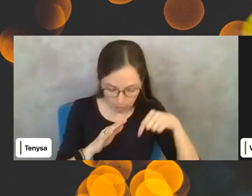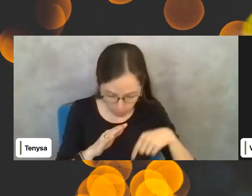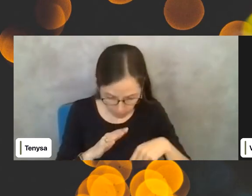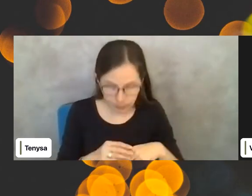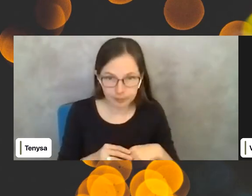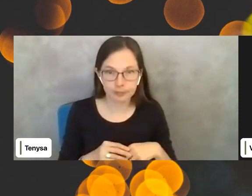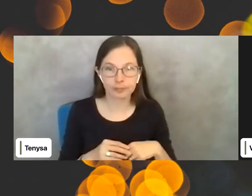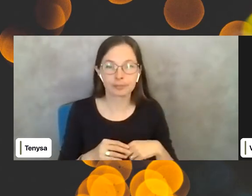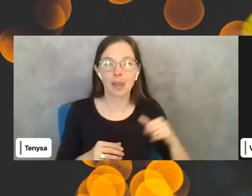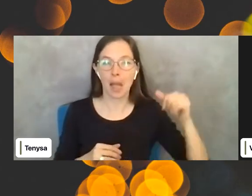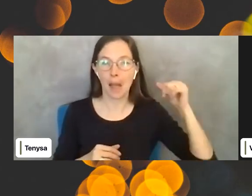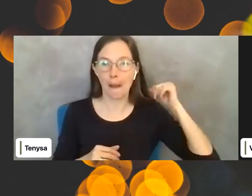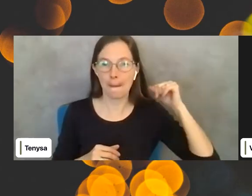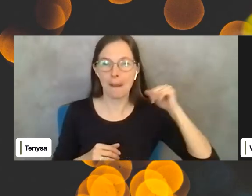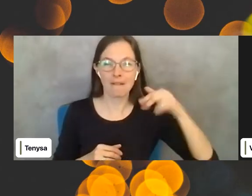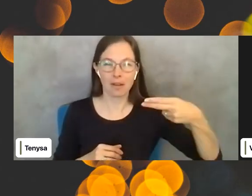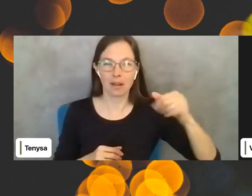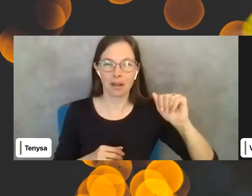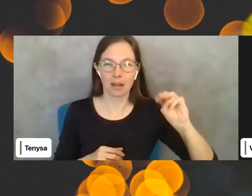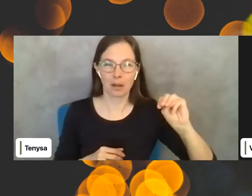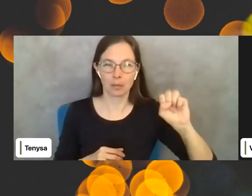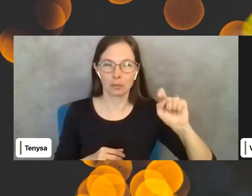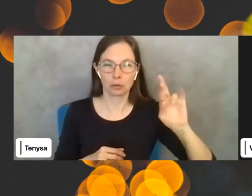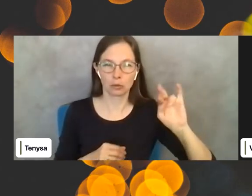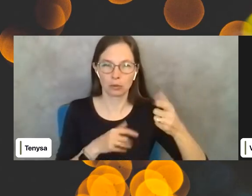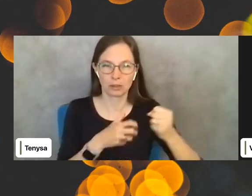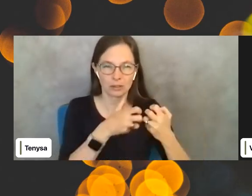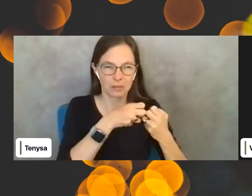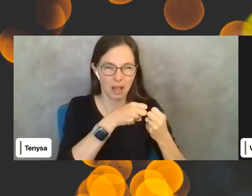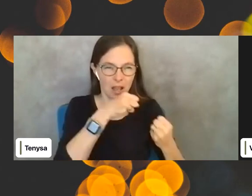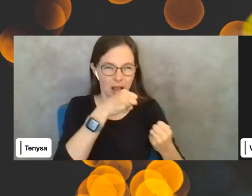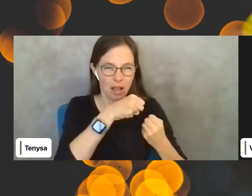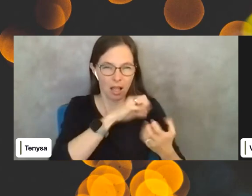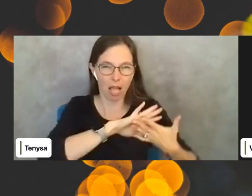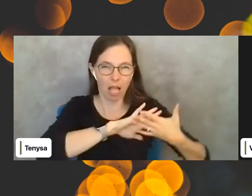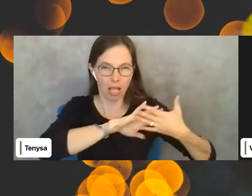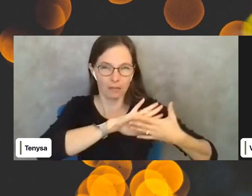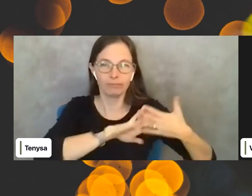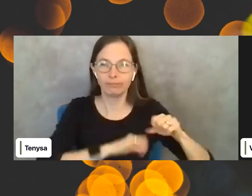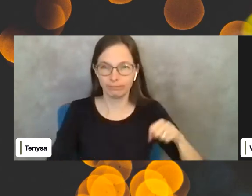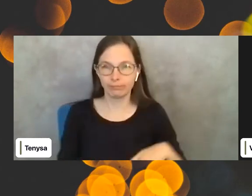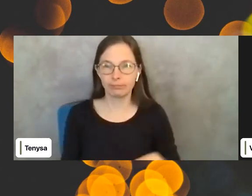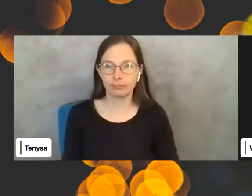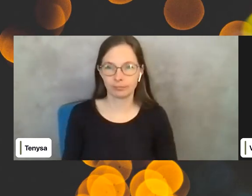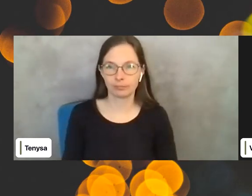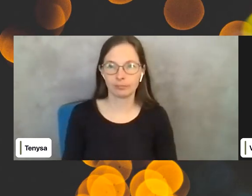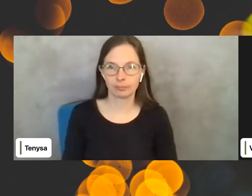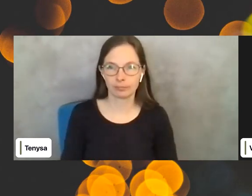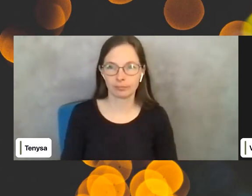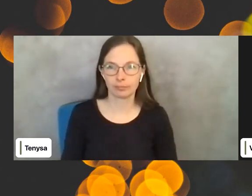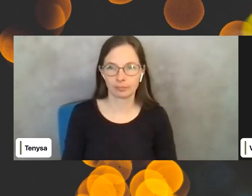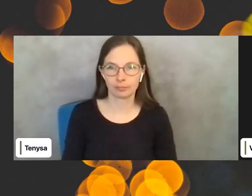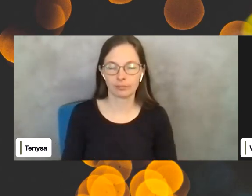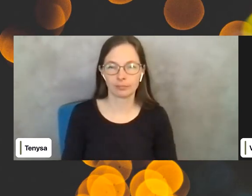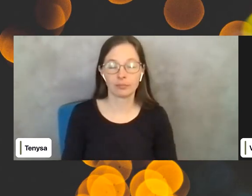and stretch the back of our hamstrings. There you go. You want to bend your knees